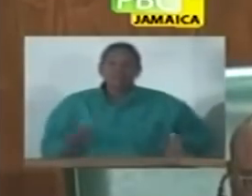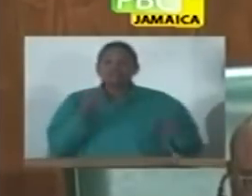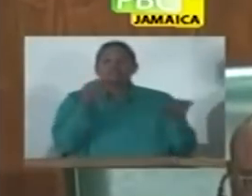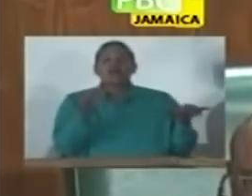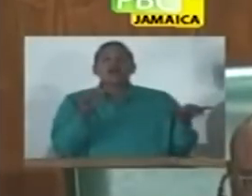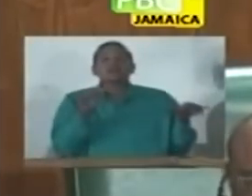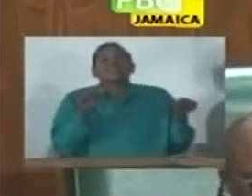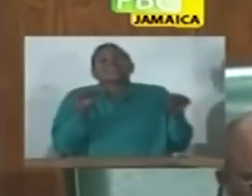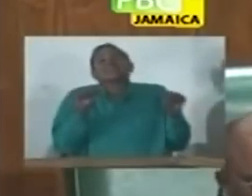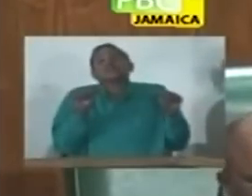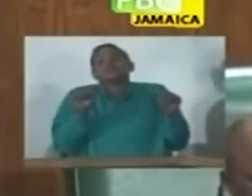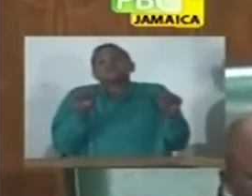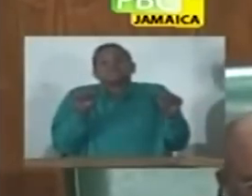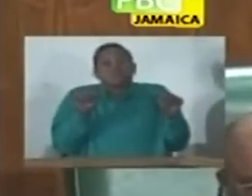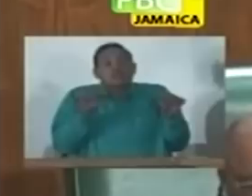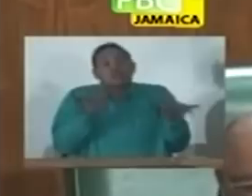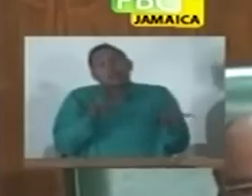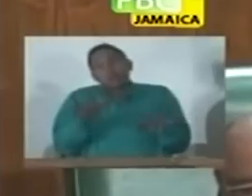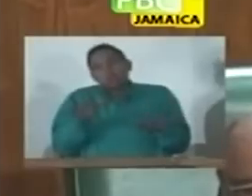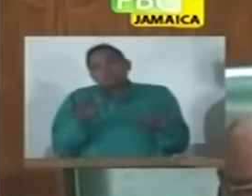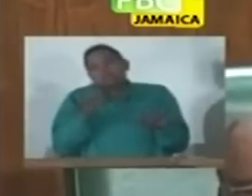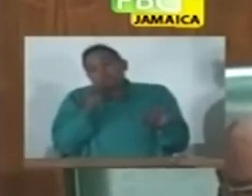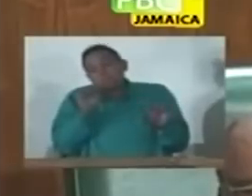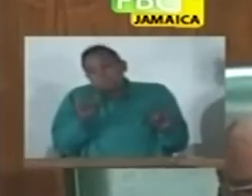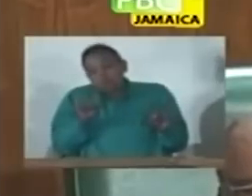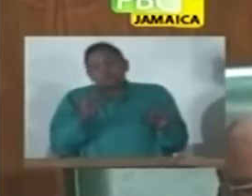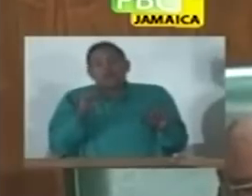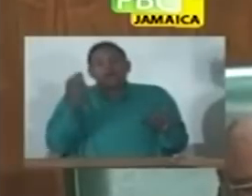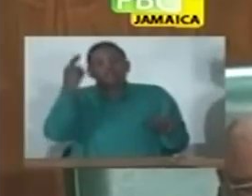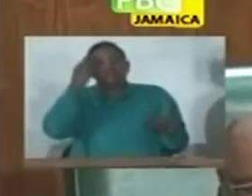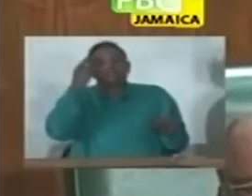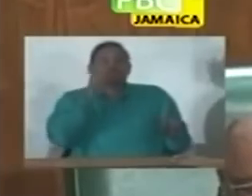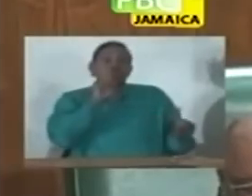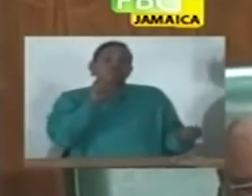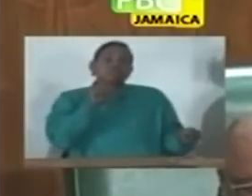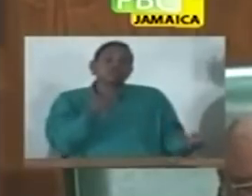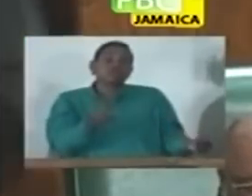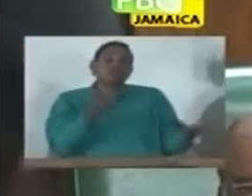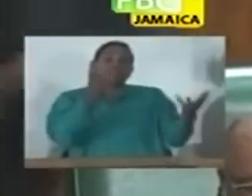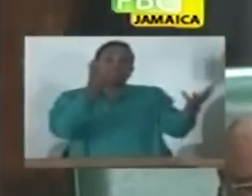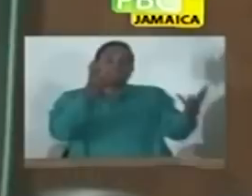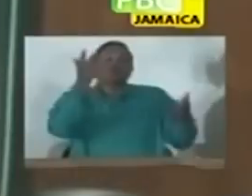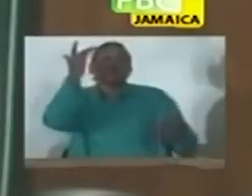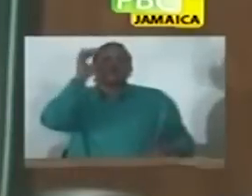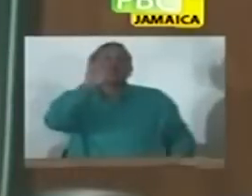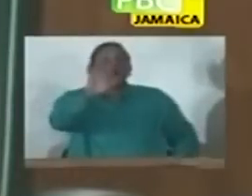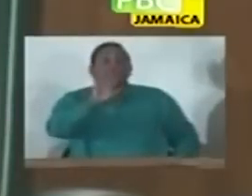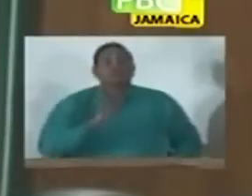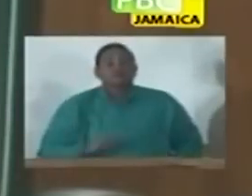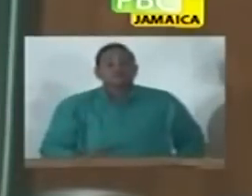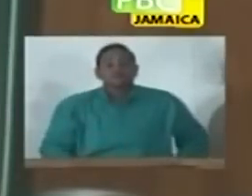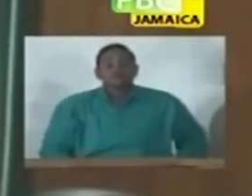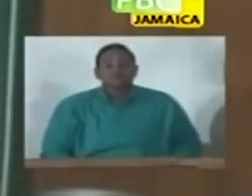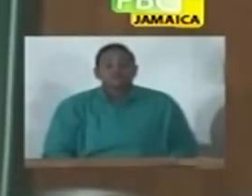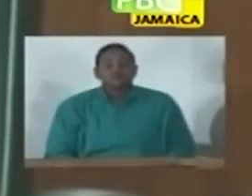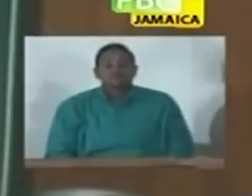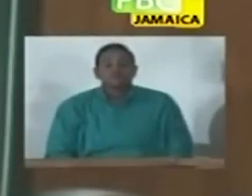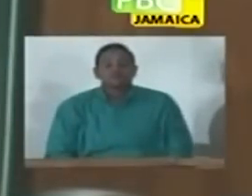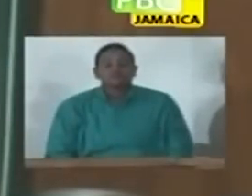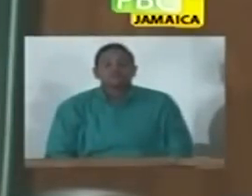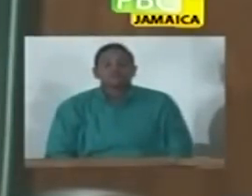reasonable response will be given because